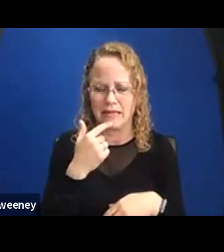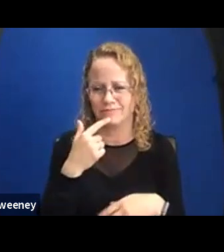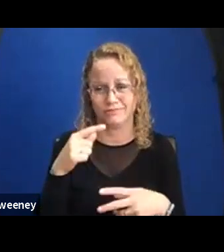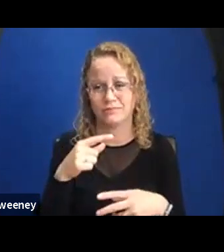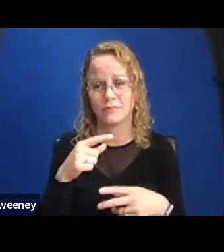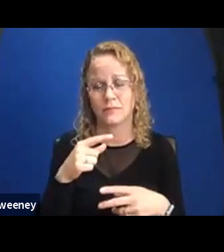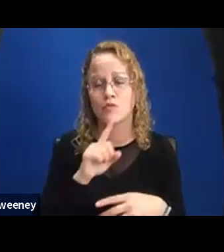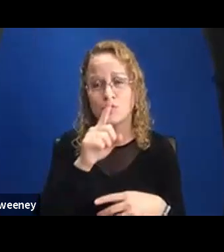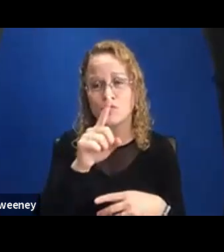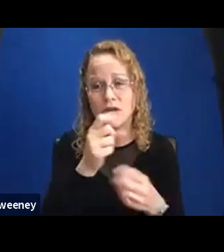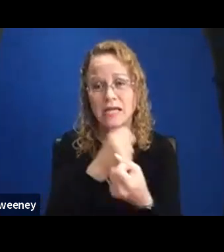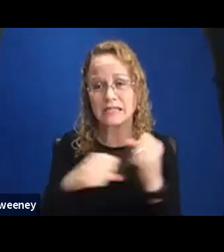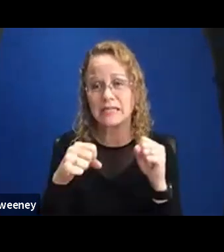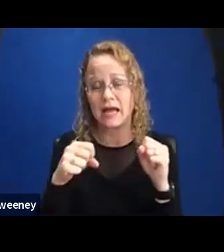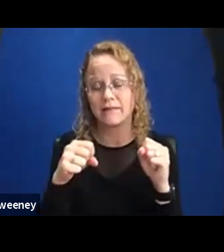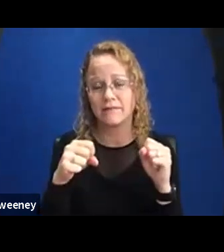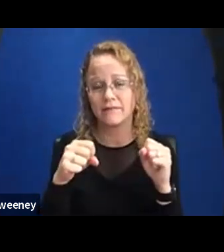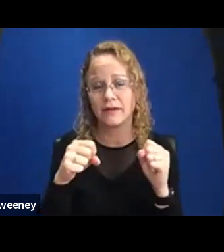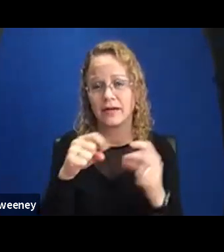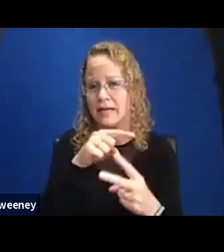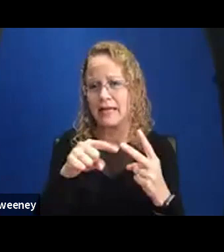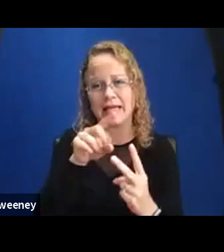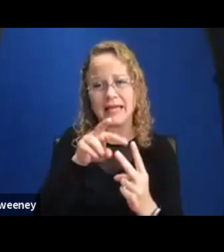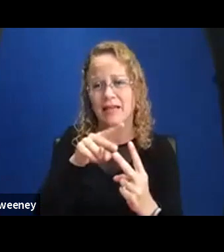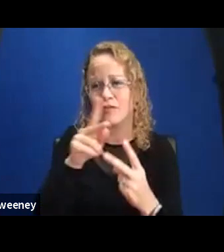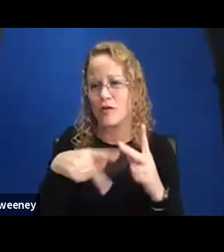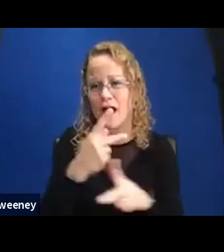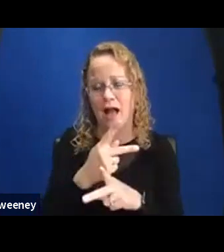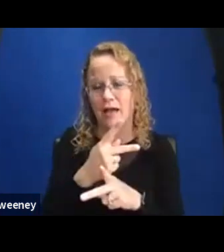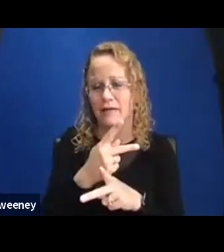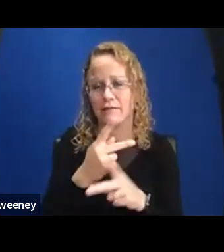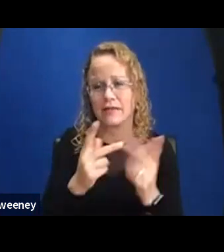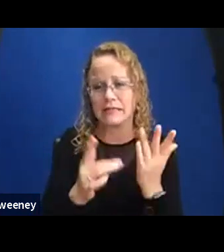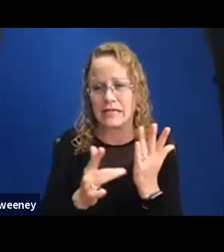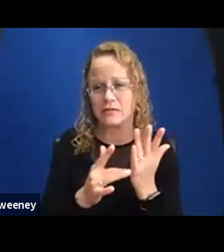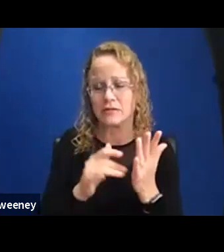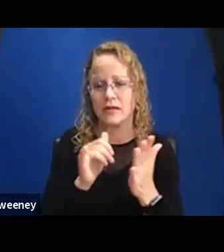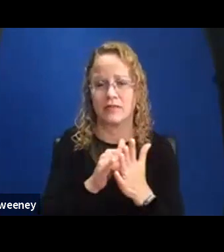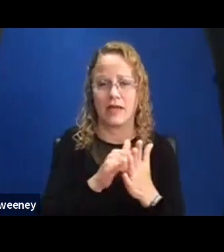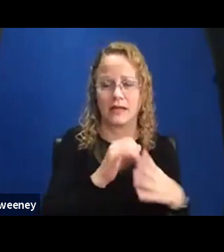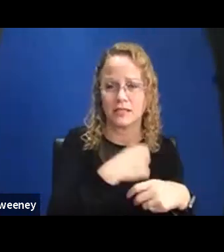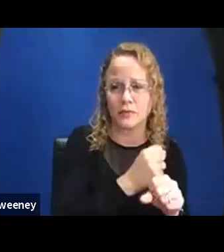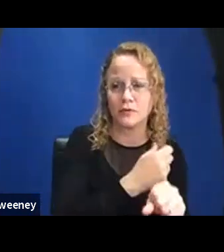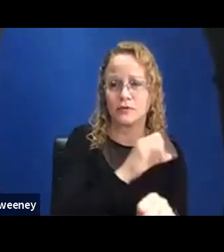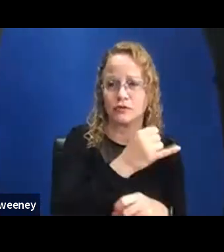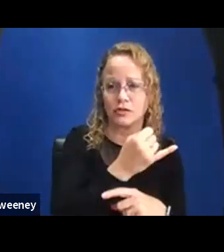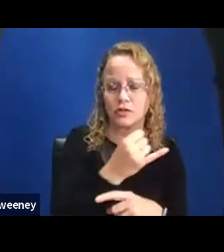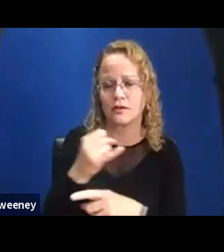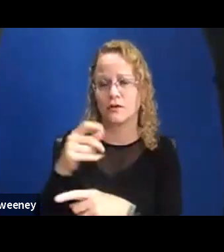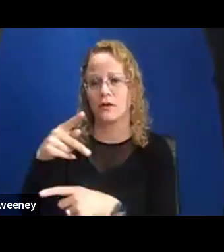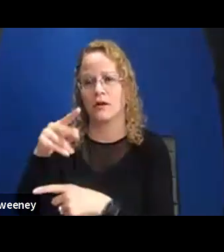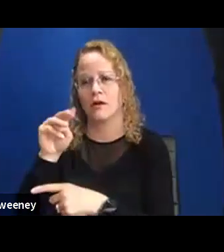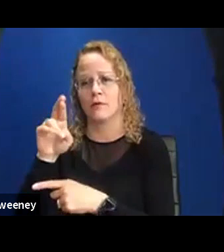with regards to either type of technology that's driving the Johnson & Johnson, Moderna, or